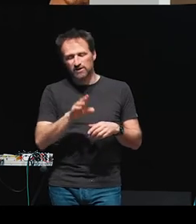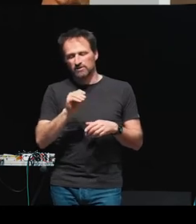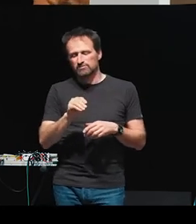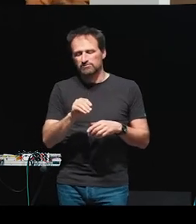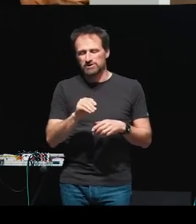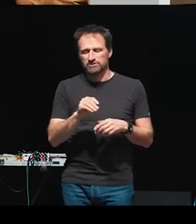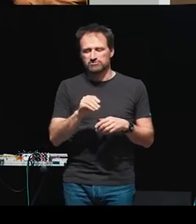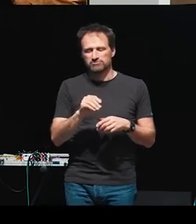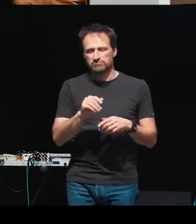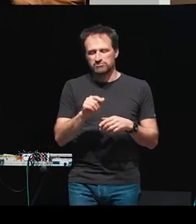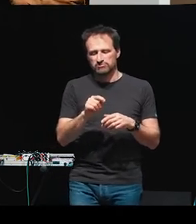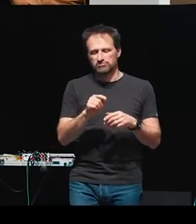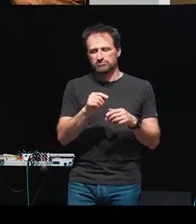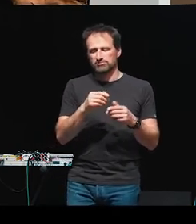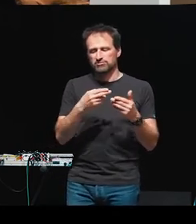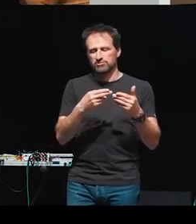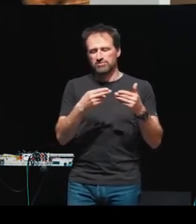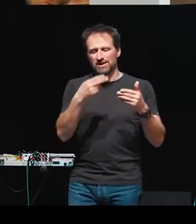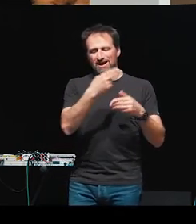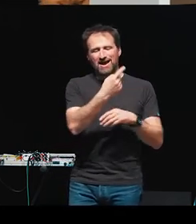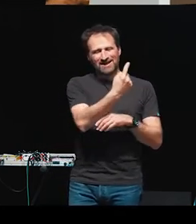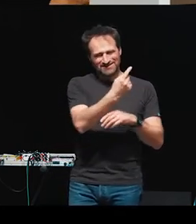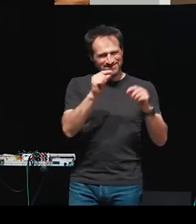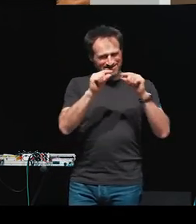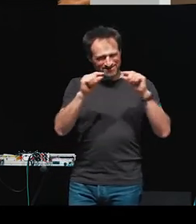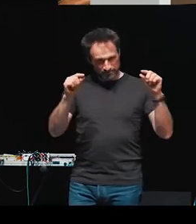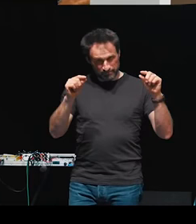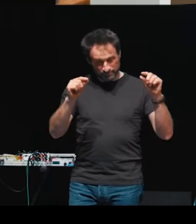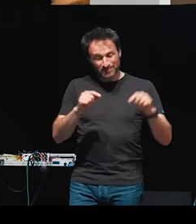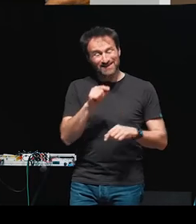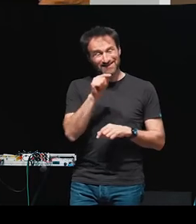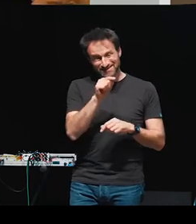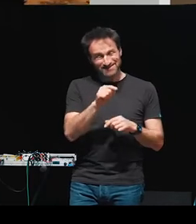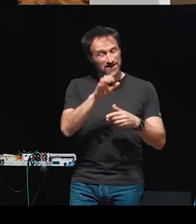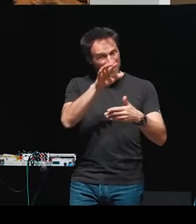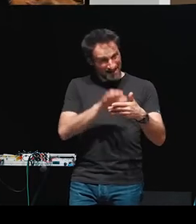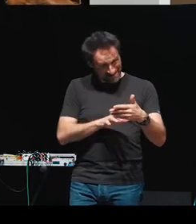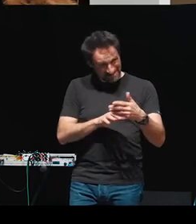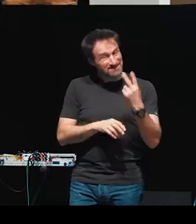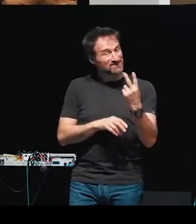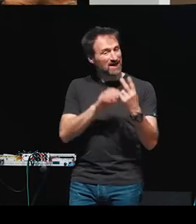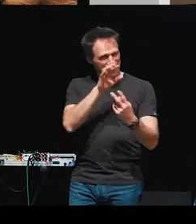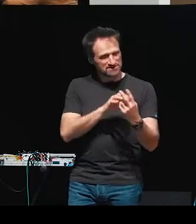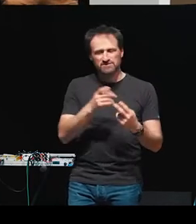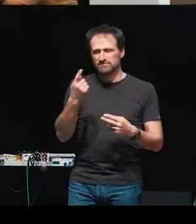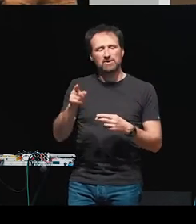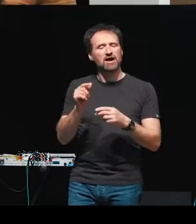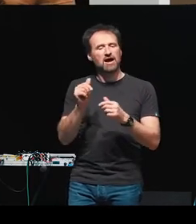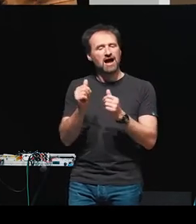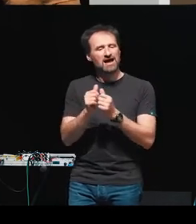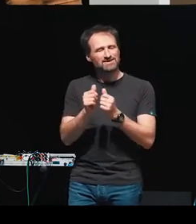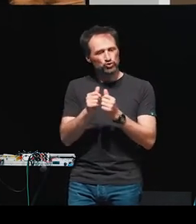In Elm, it's just a function div, which takes two lists, the first one being the list of attributes. Here, we're giving